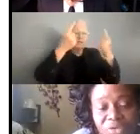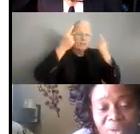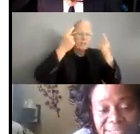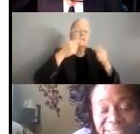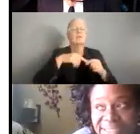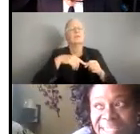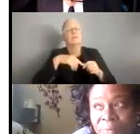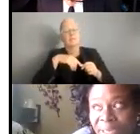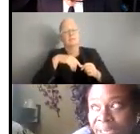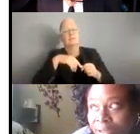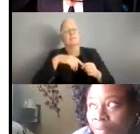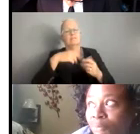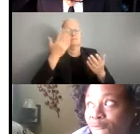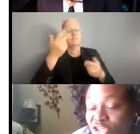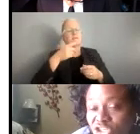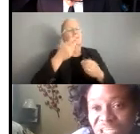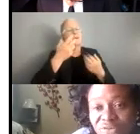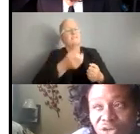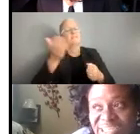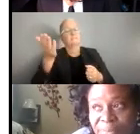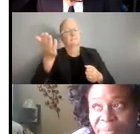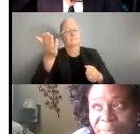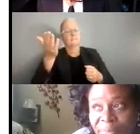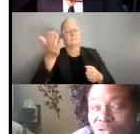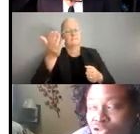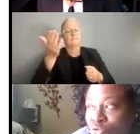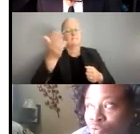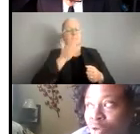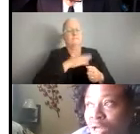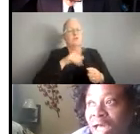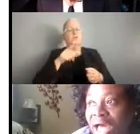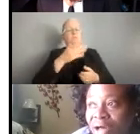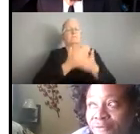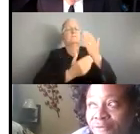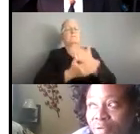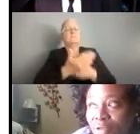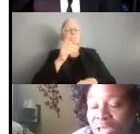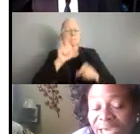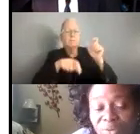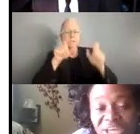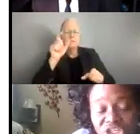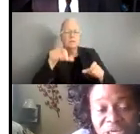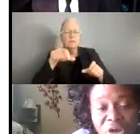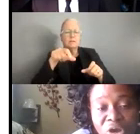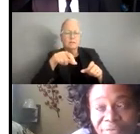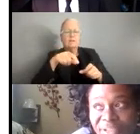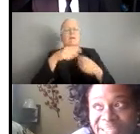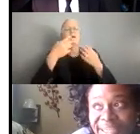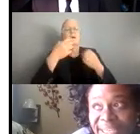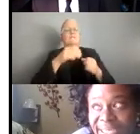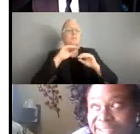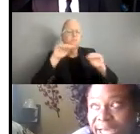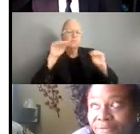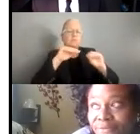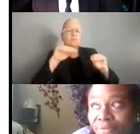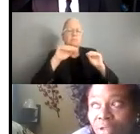of the West Indies, has made provisions for disabled people to have education. However, there's a